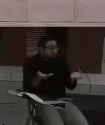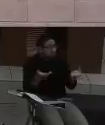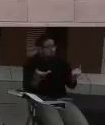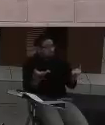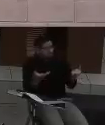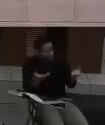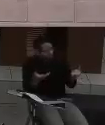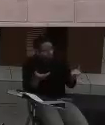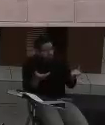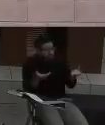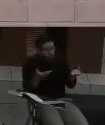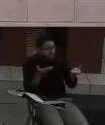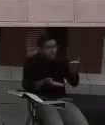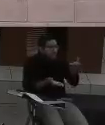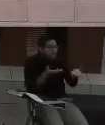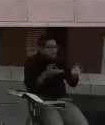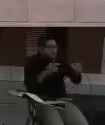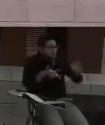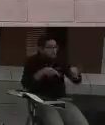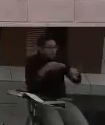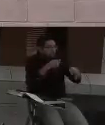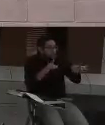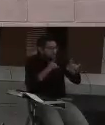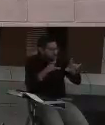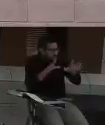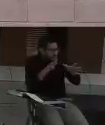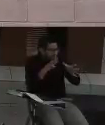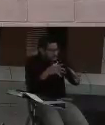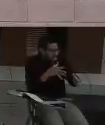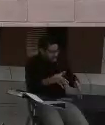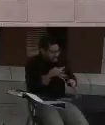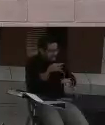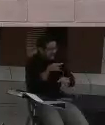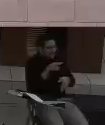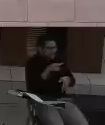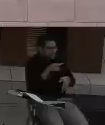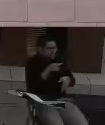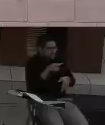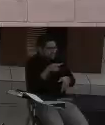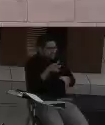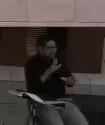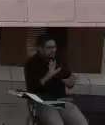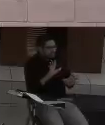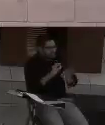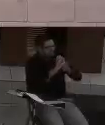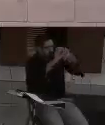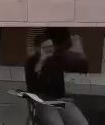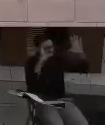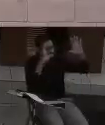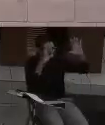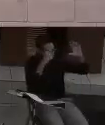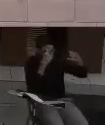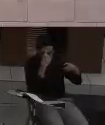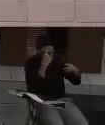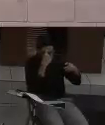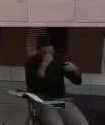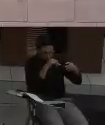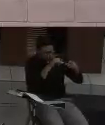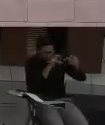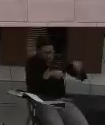as someone who you maybe would consider an enemy if you were to use that language. Think right now of someone with whom you